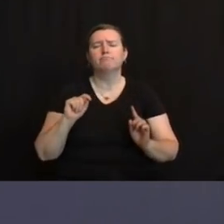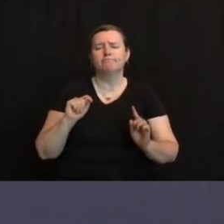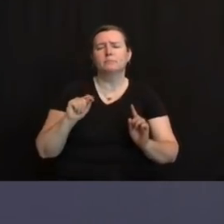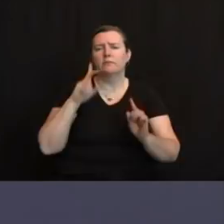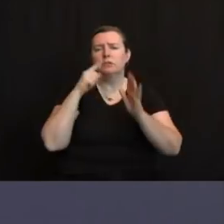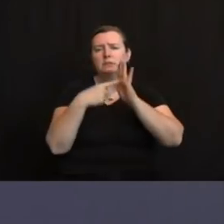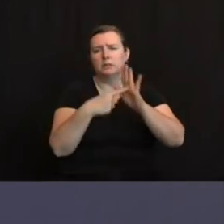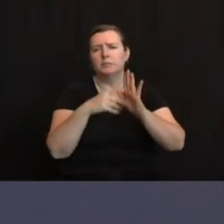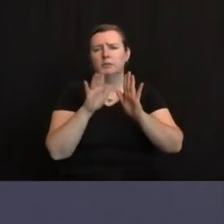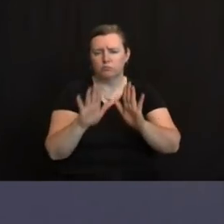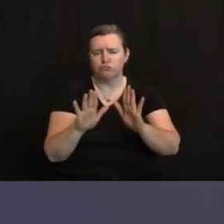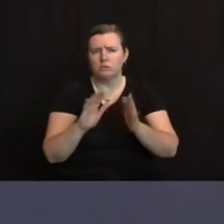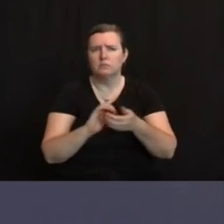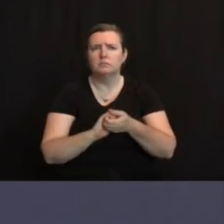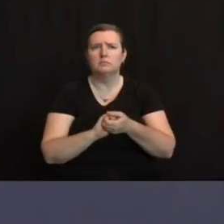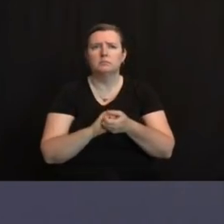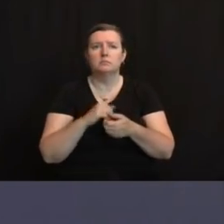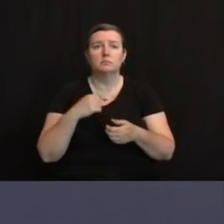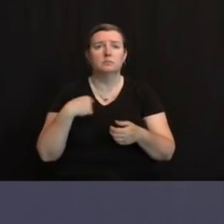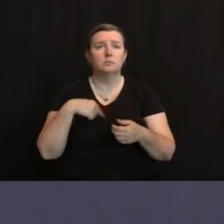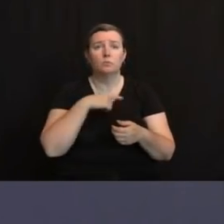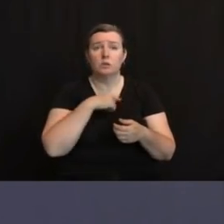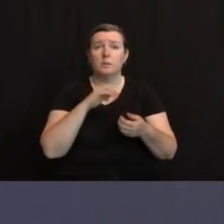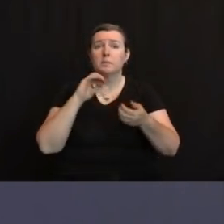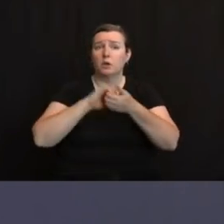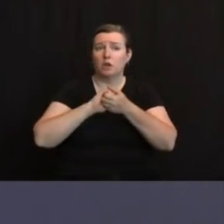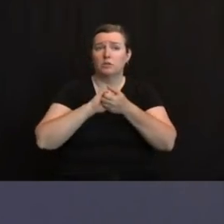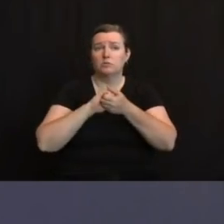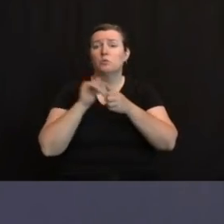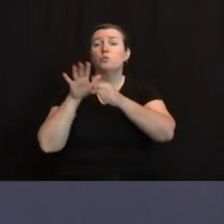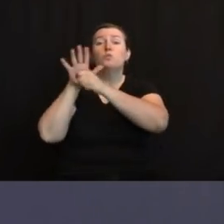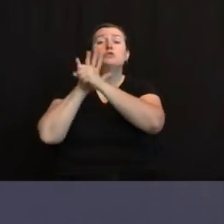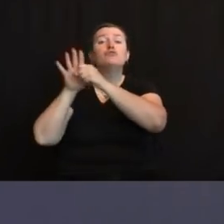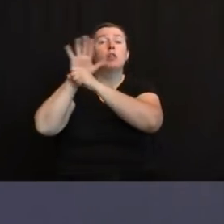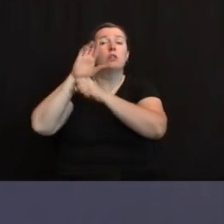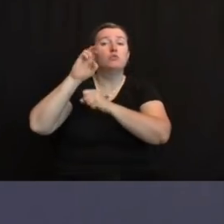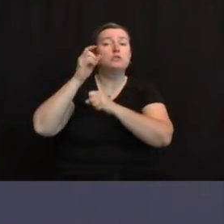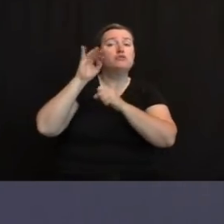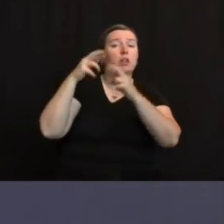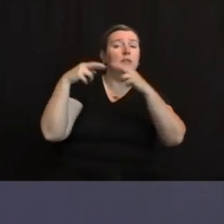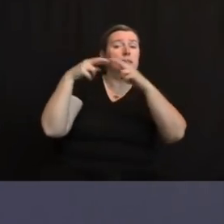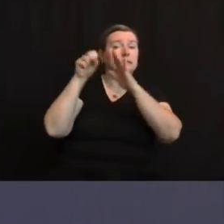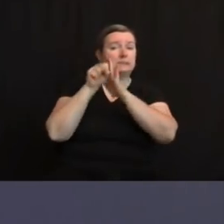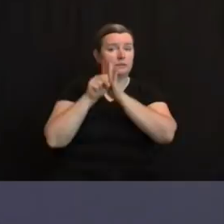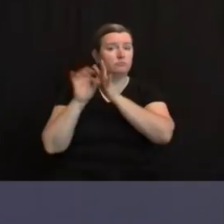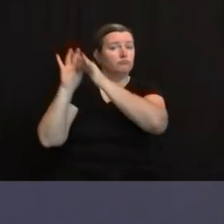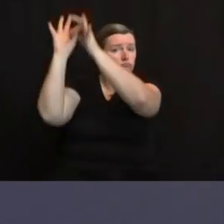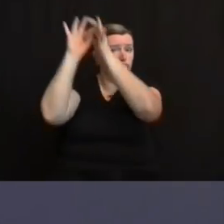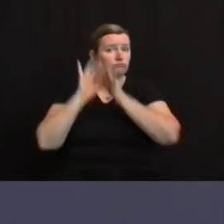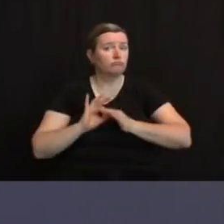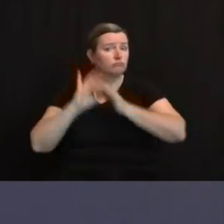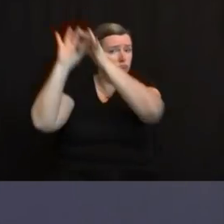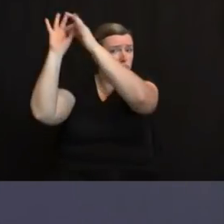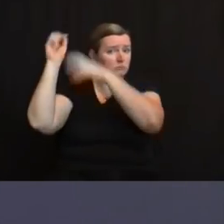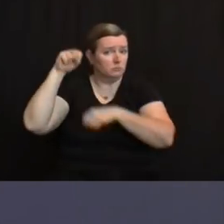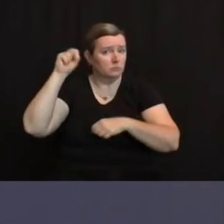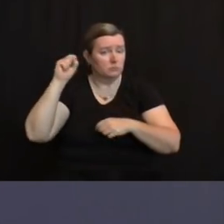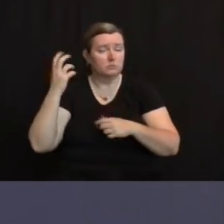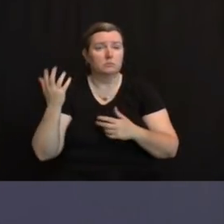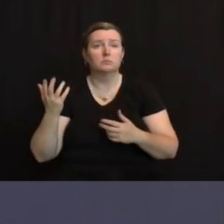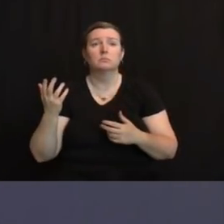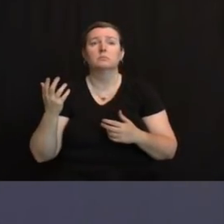done with regional partners. There's harmony in the theme, but the execution is up to us in our